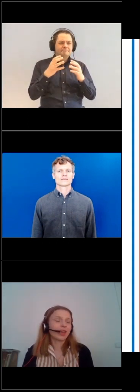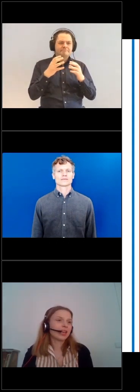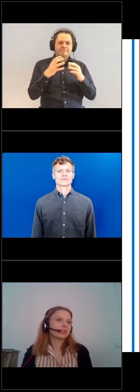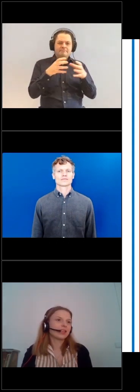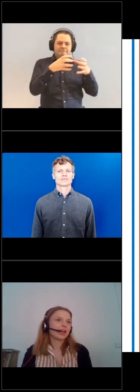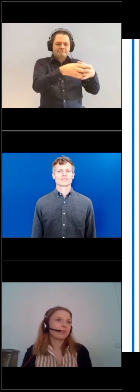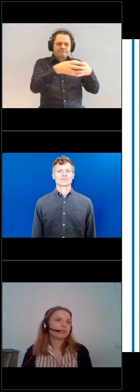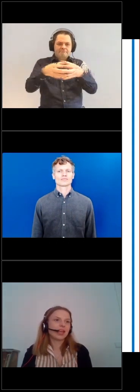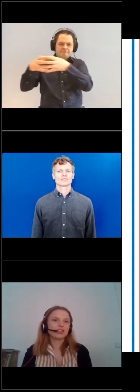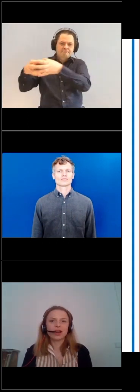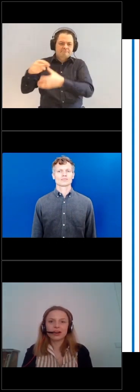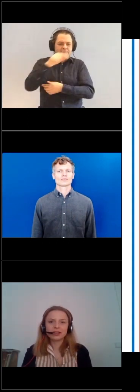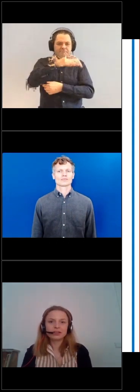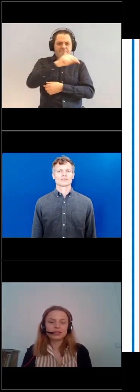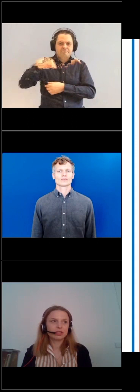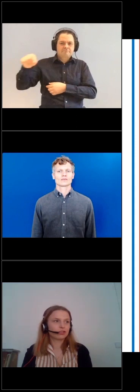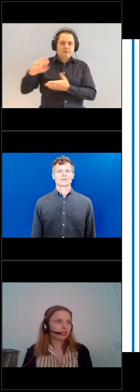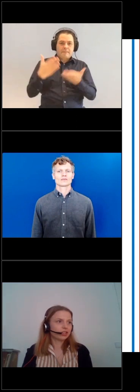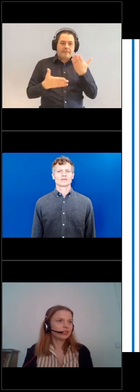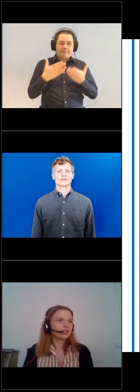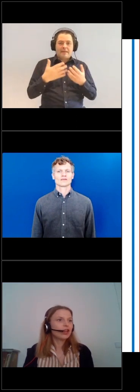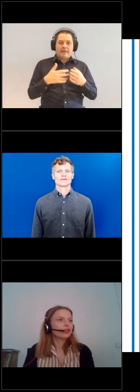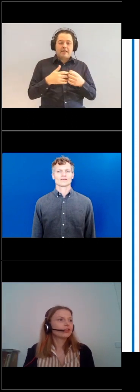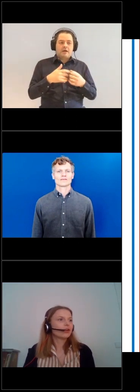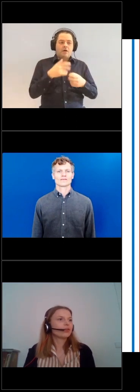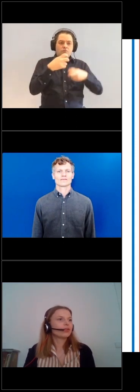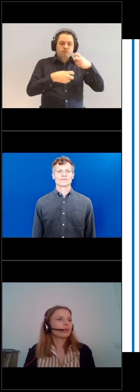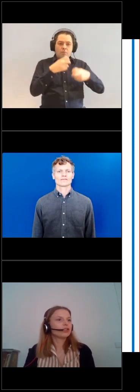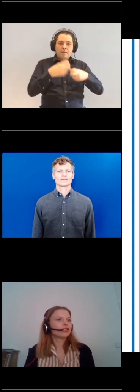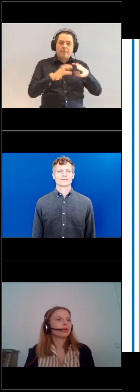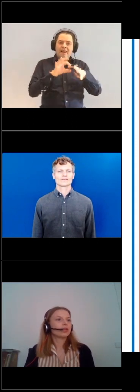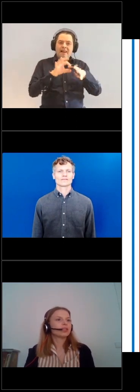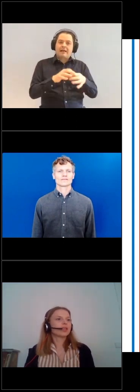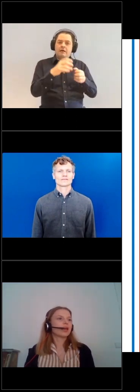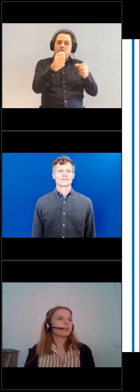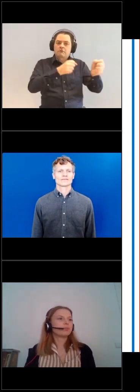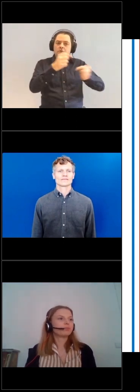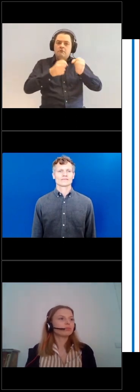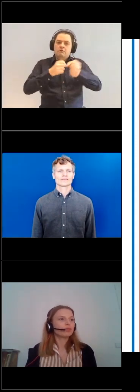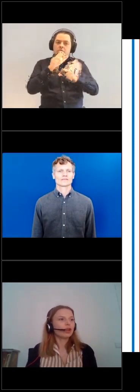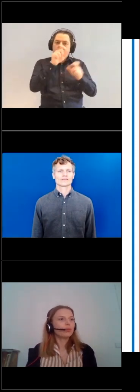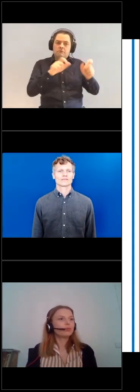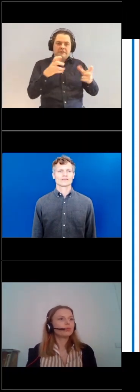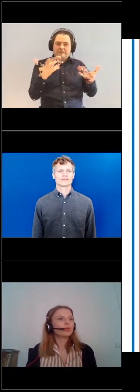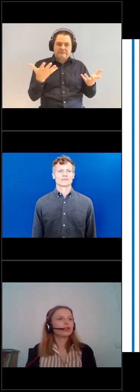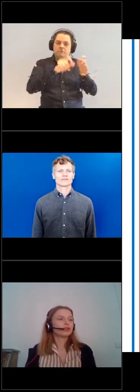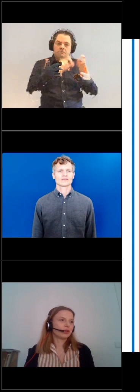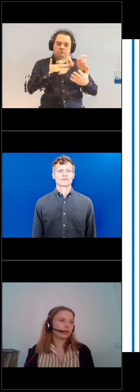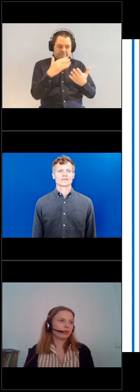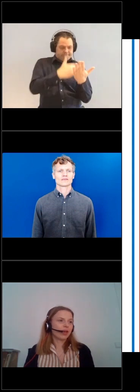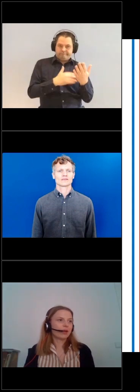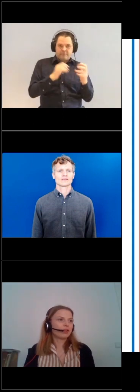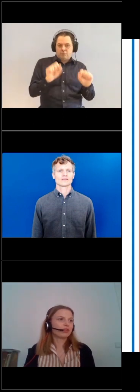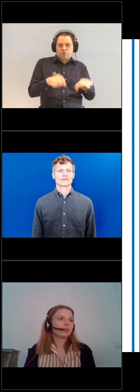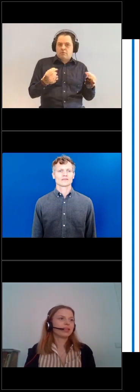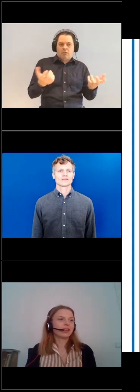who face HR restrictions. So the question was what to